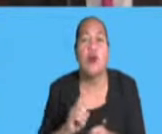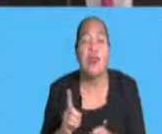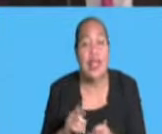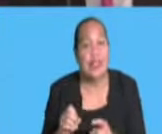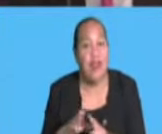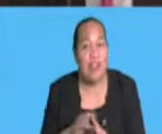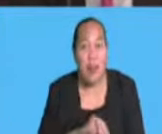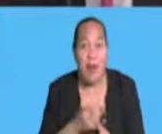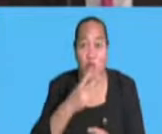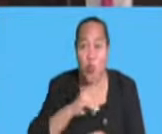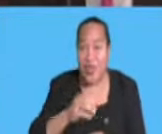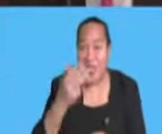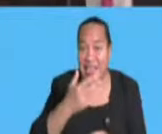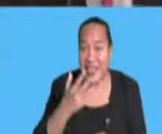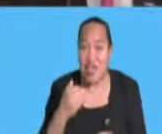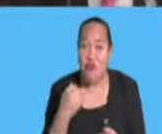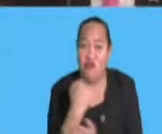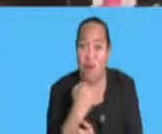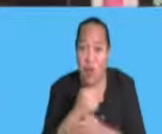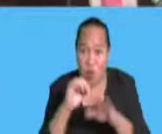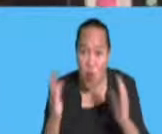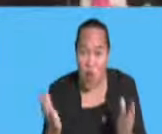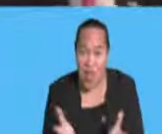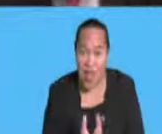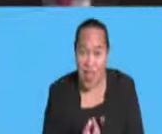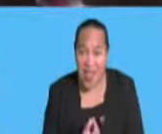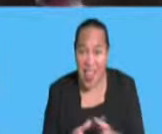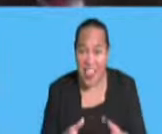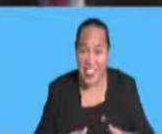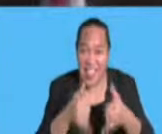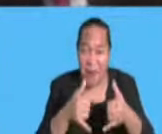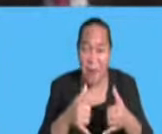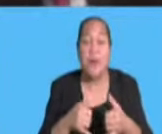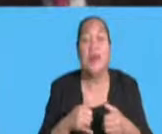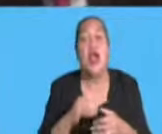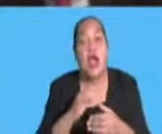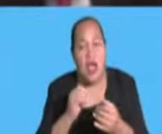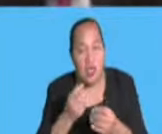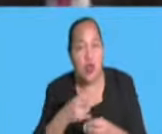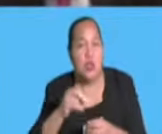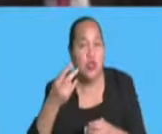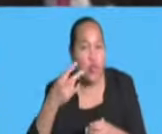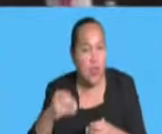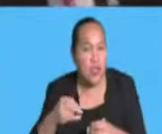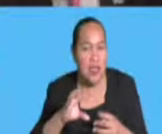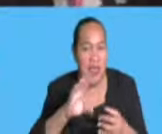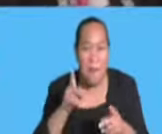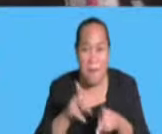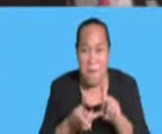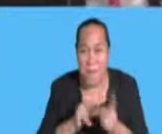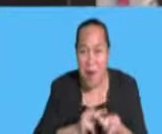such as the 2019 Rugby World Cup, HSBC 7 Series, 2020 Paralympics qualifiers,